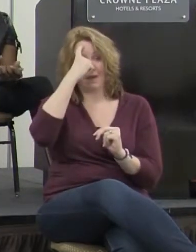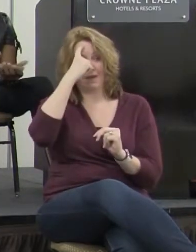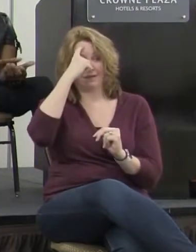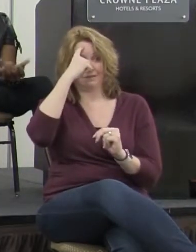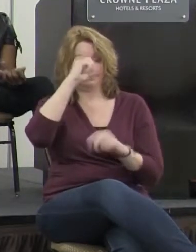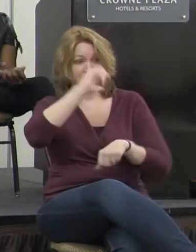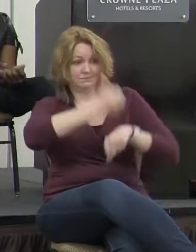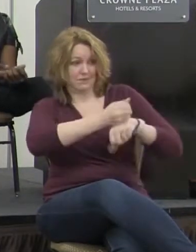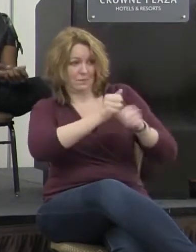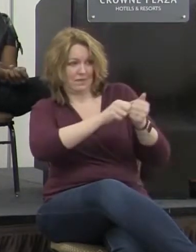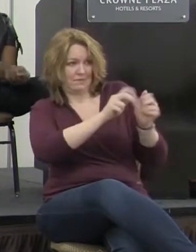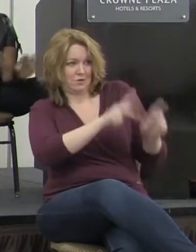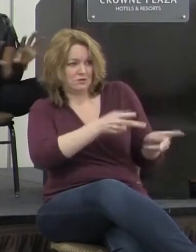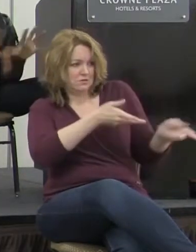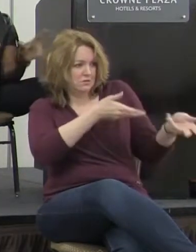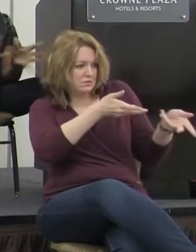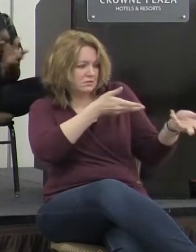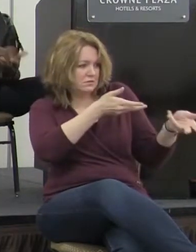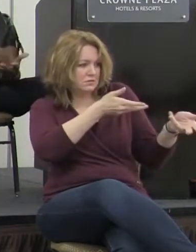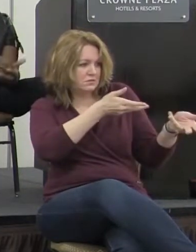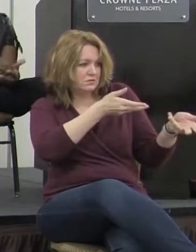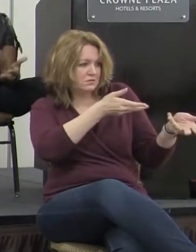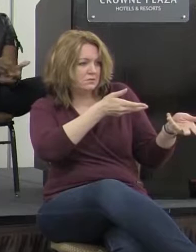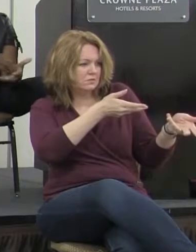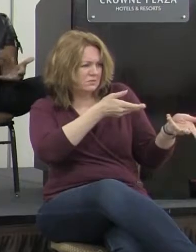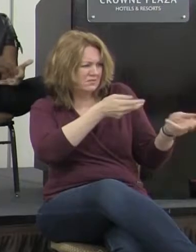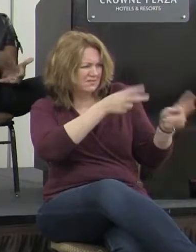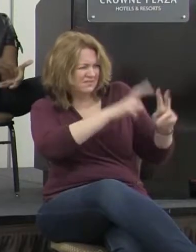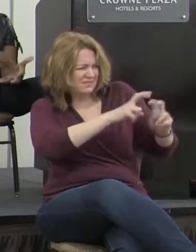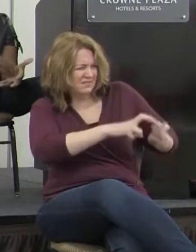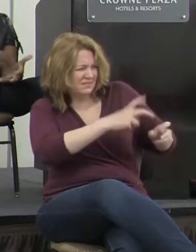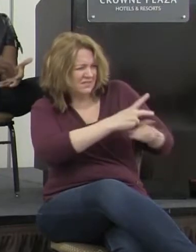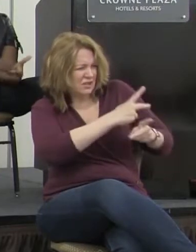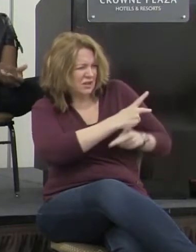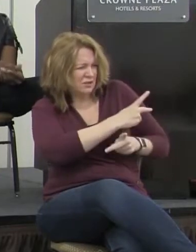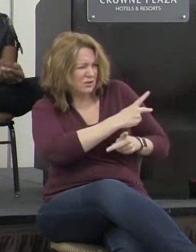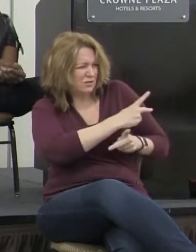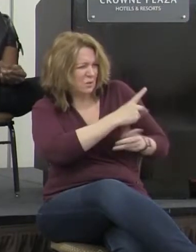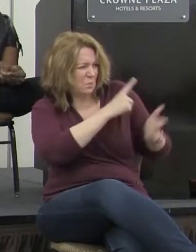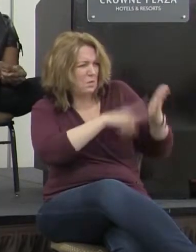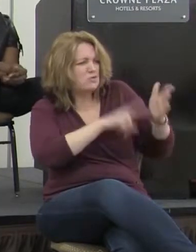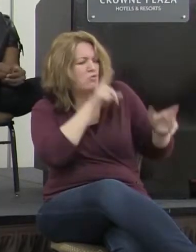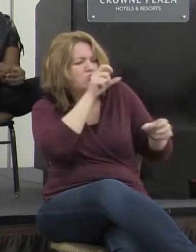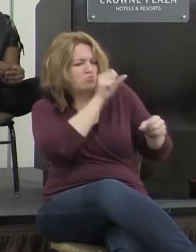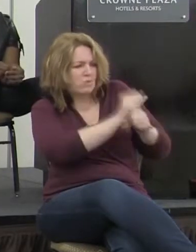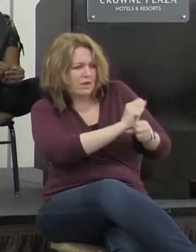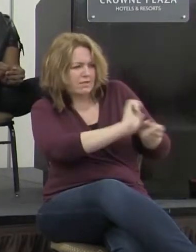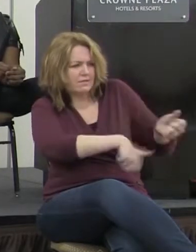in with that person, you should be able to try and discern what's really going on here.